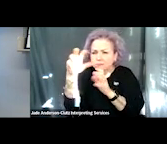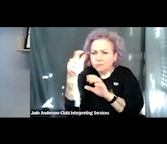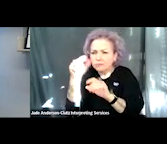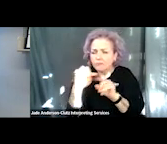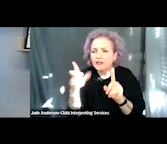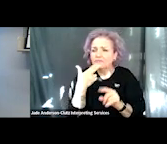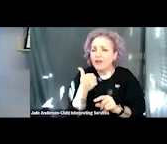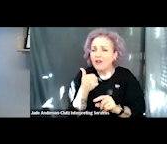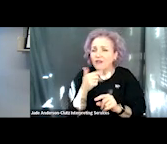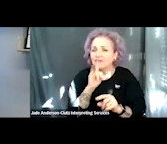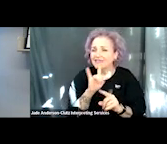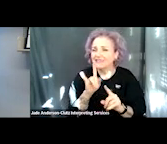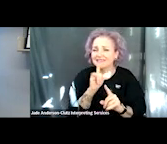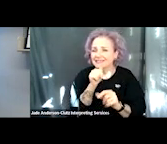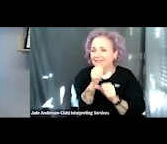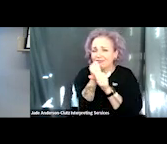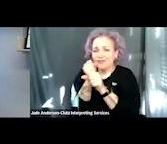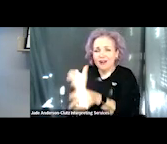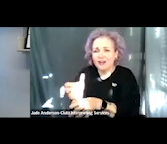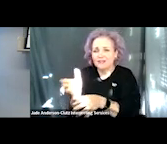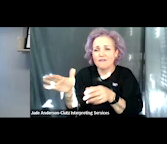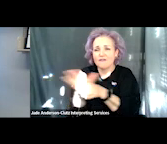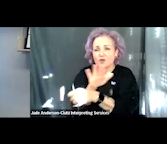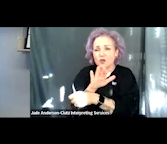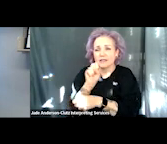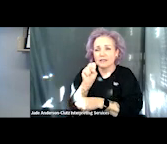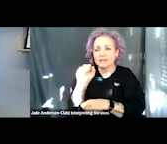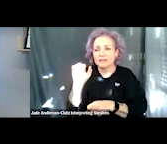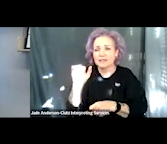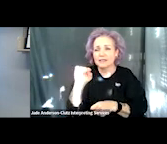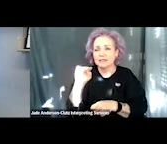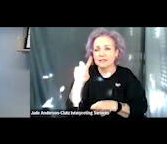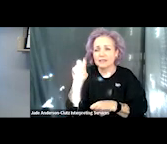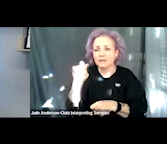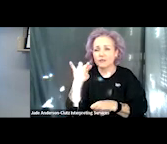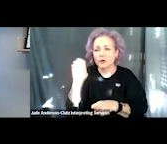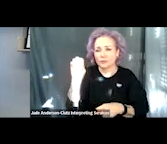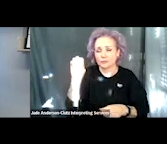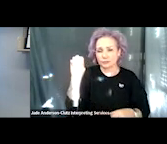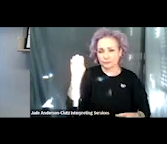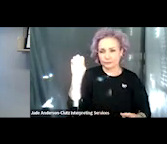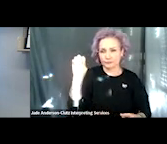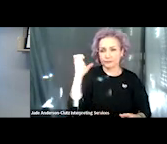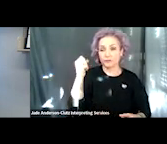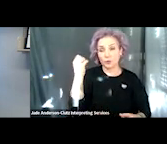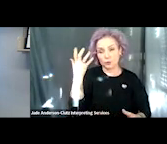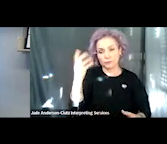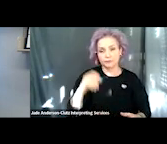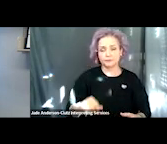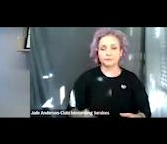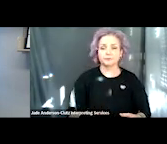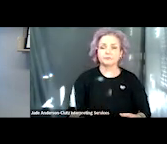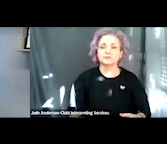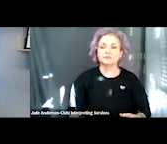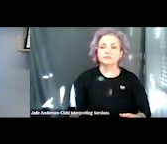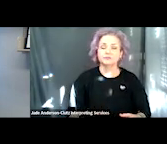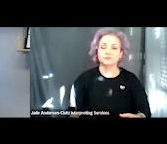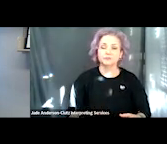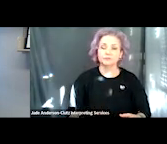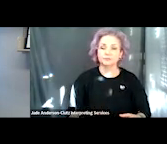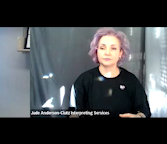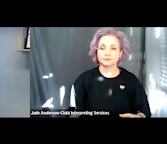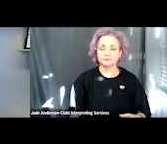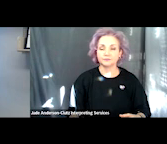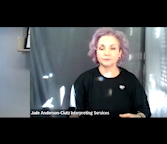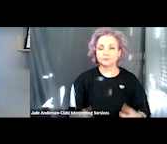us to the idea of the interaction between the genetic risk factors and the environmental risk factors. So today, the majority of my